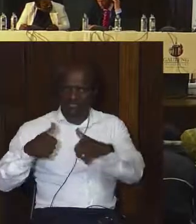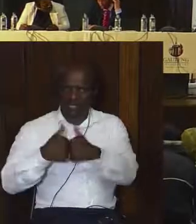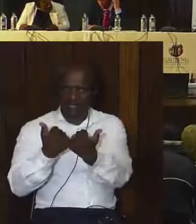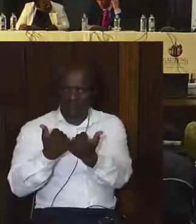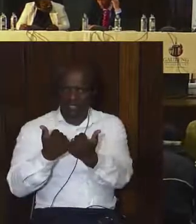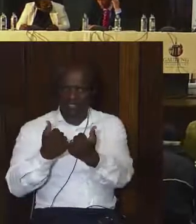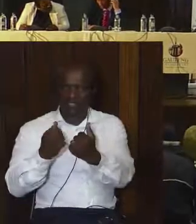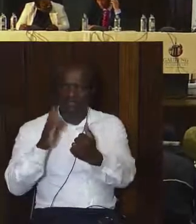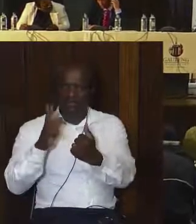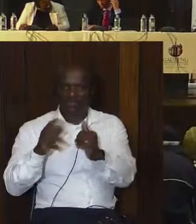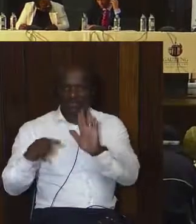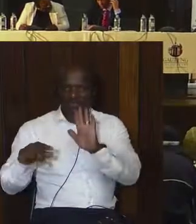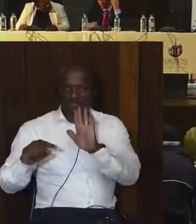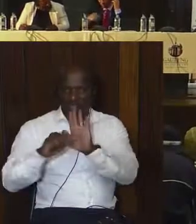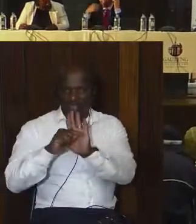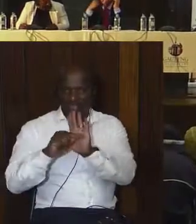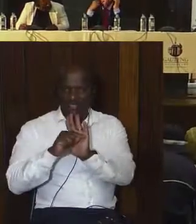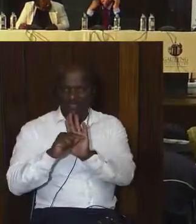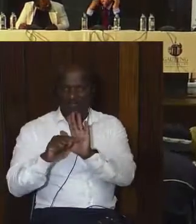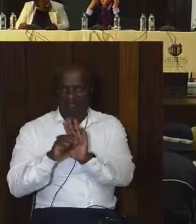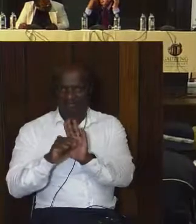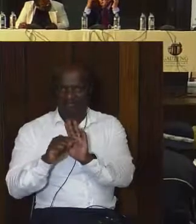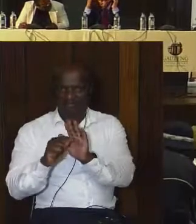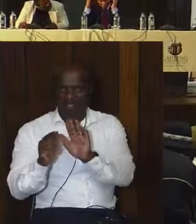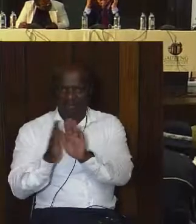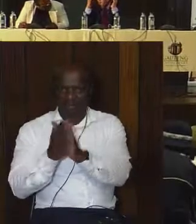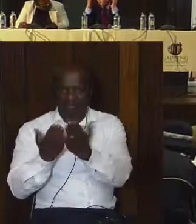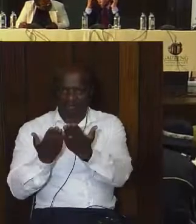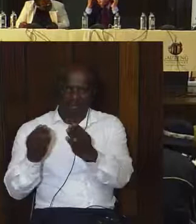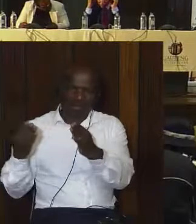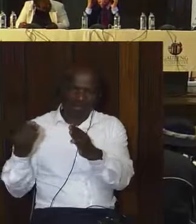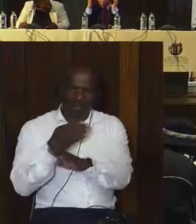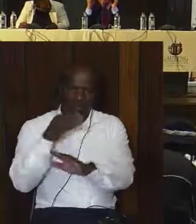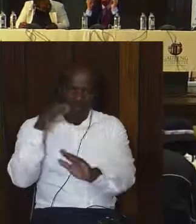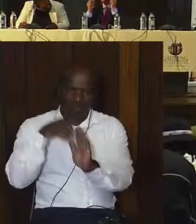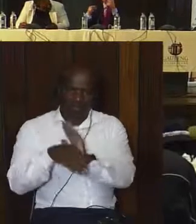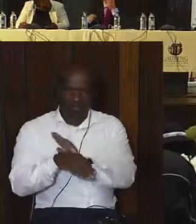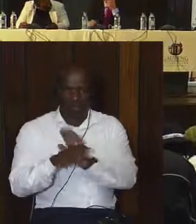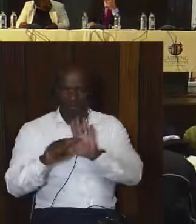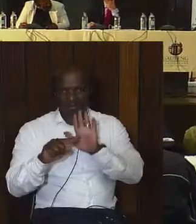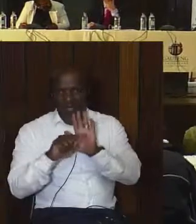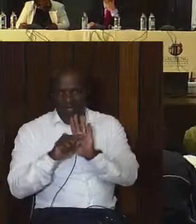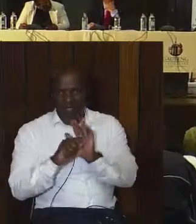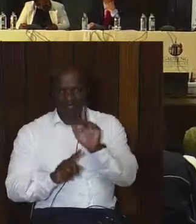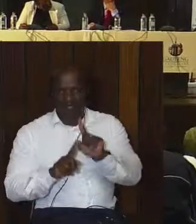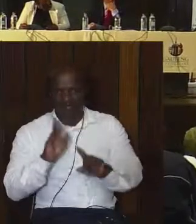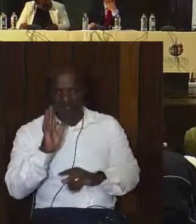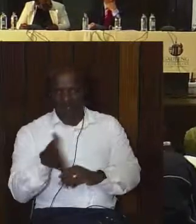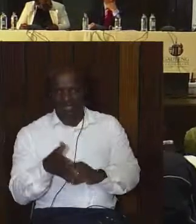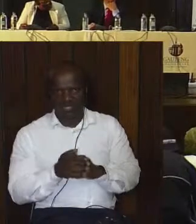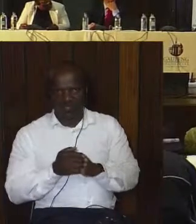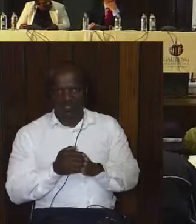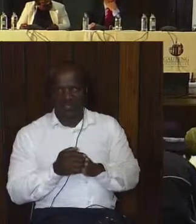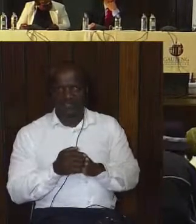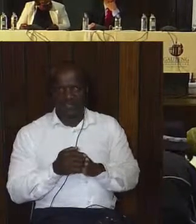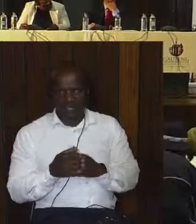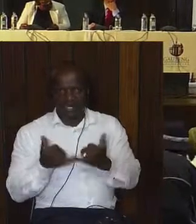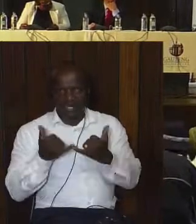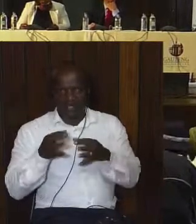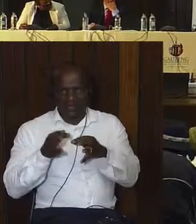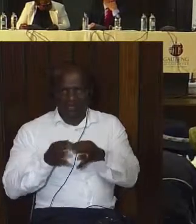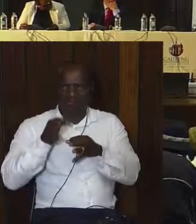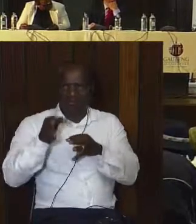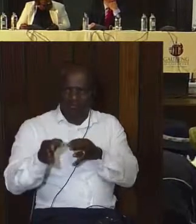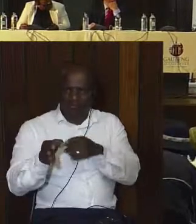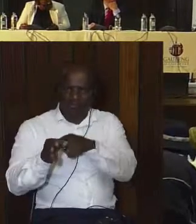negatively affected GMA's books in terms of that patronage guarantee that we extended to